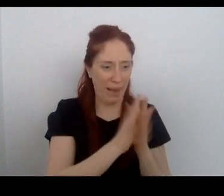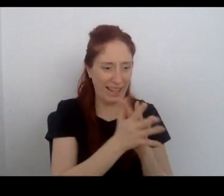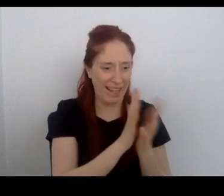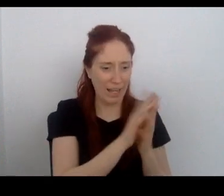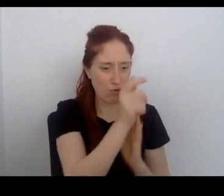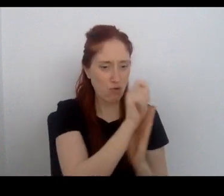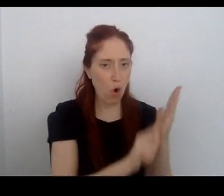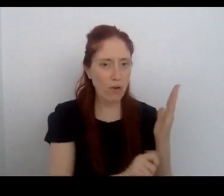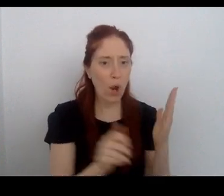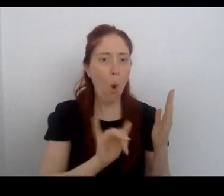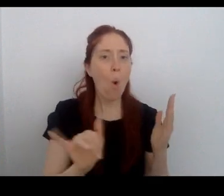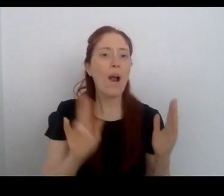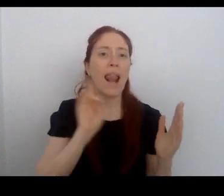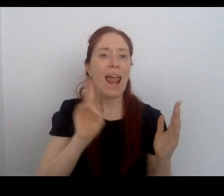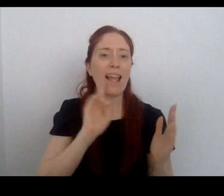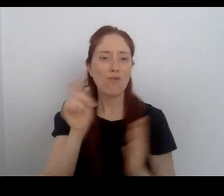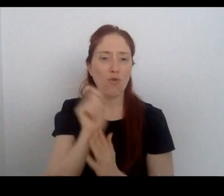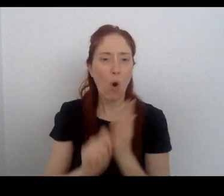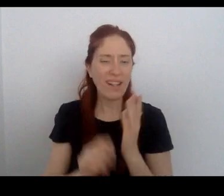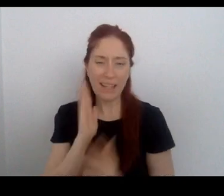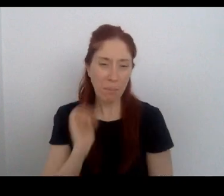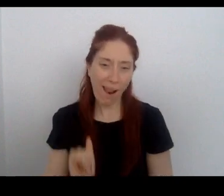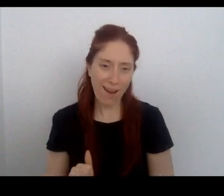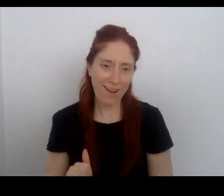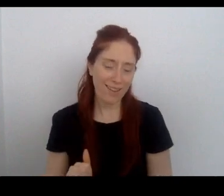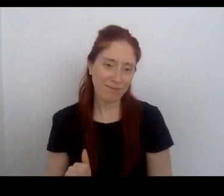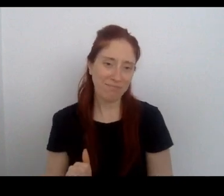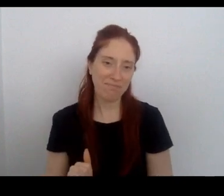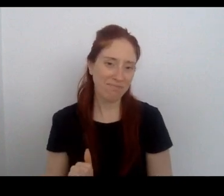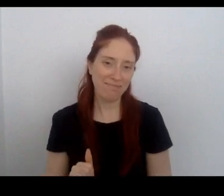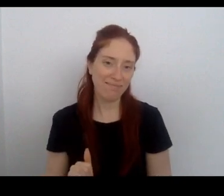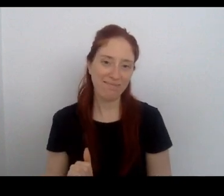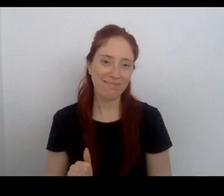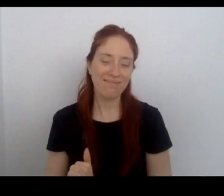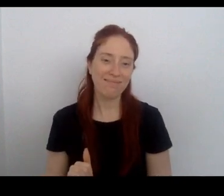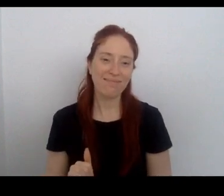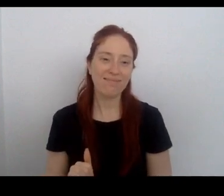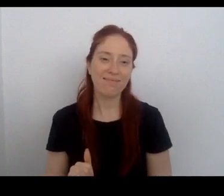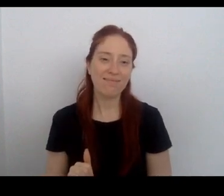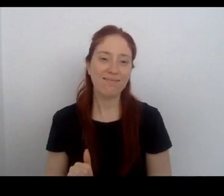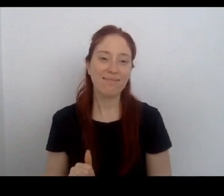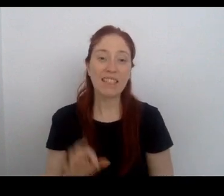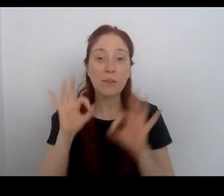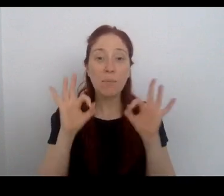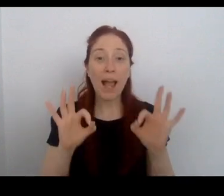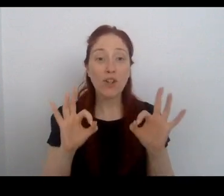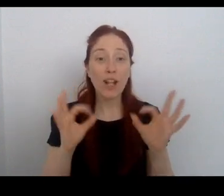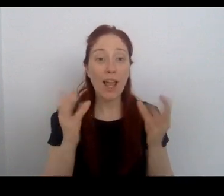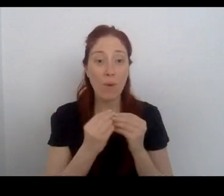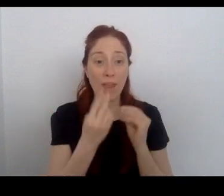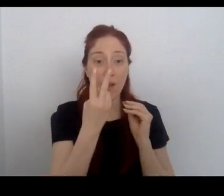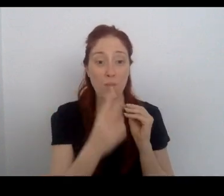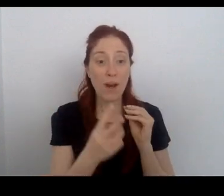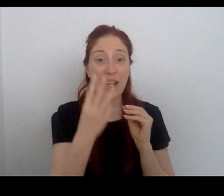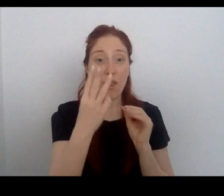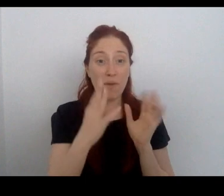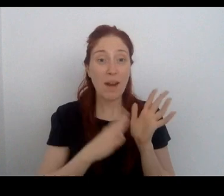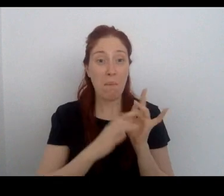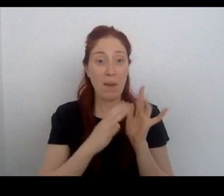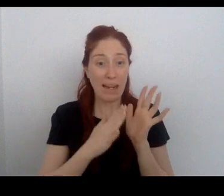Fantastic. I think embrace it. But also, I think with a longer drawing like this one that goes for 23 minutes, you'll have